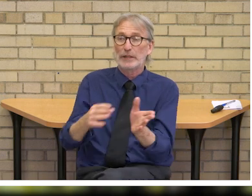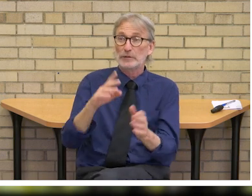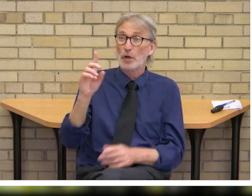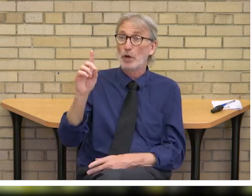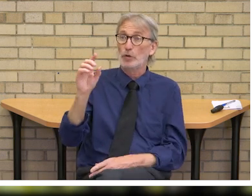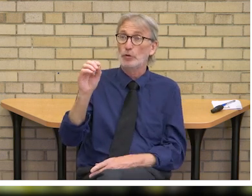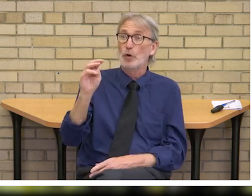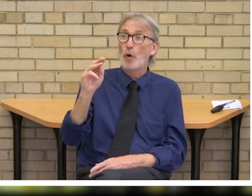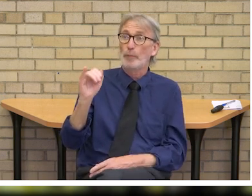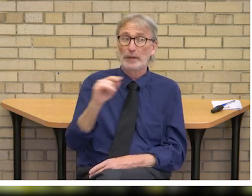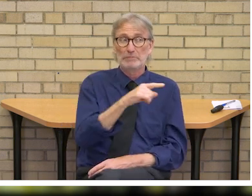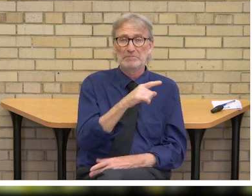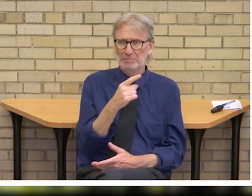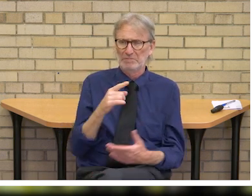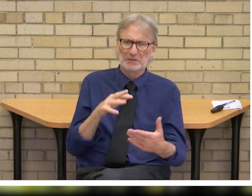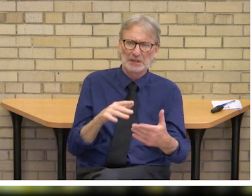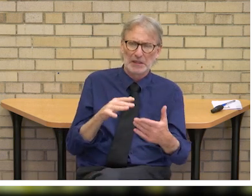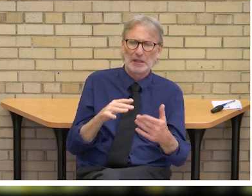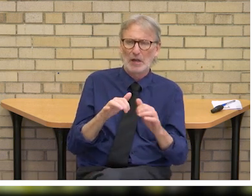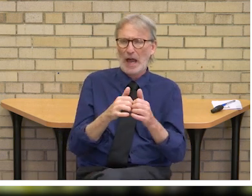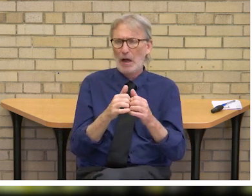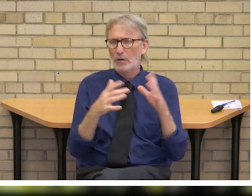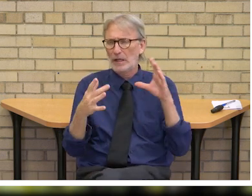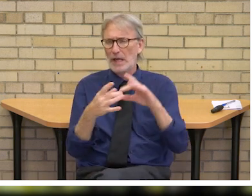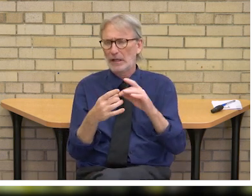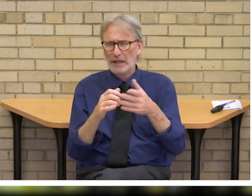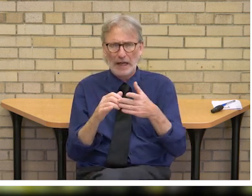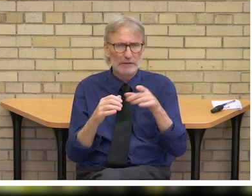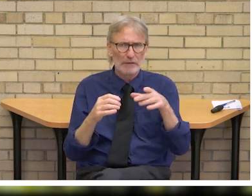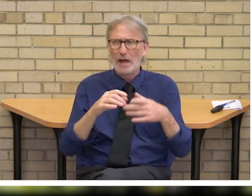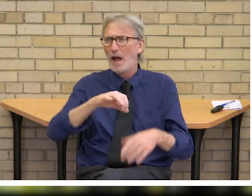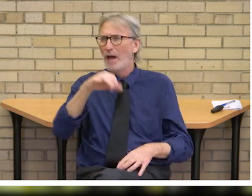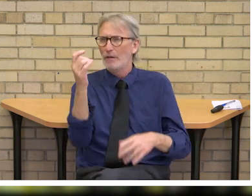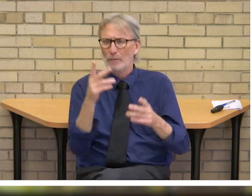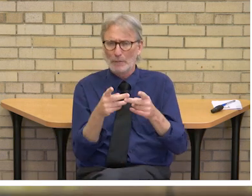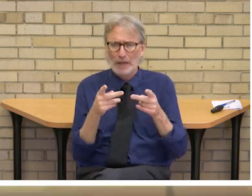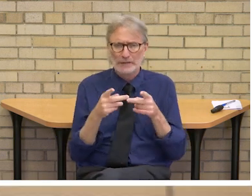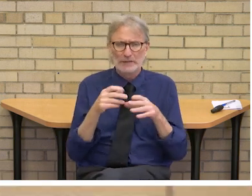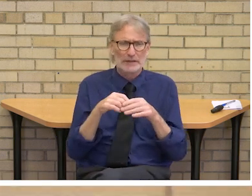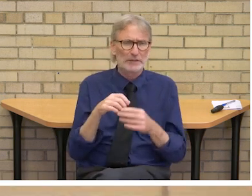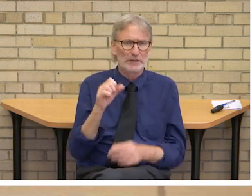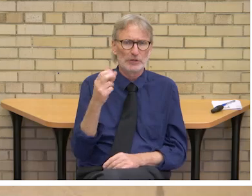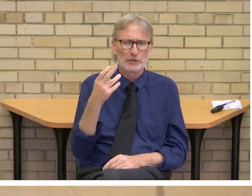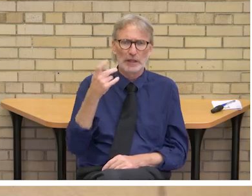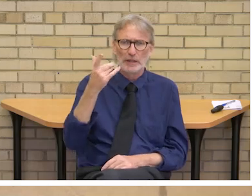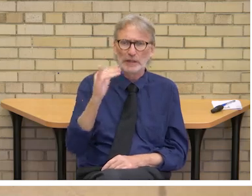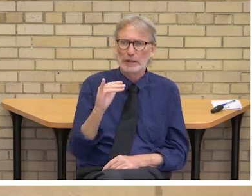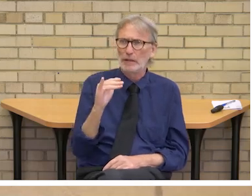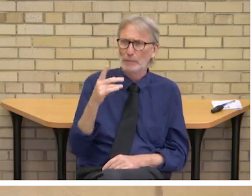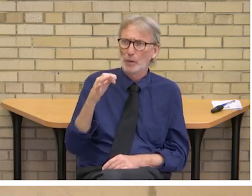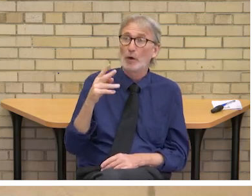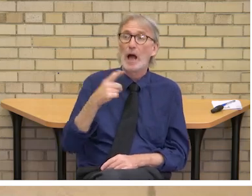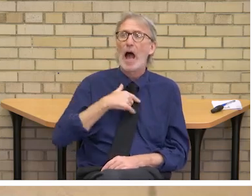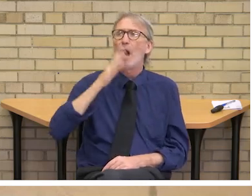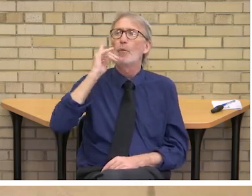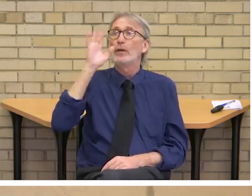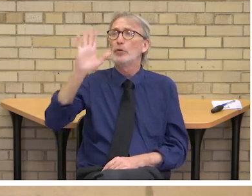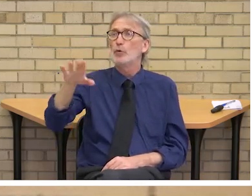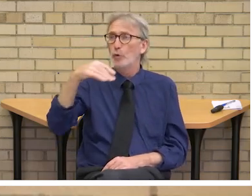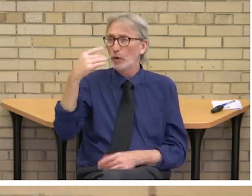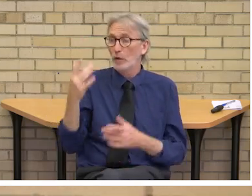at where this can tie in elsewhere in Schenley Park. And I'll pass along concerns